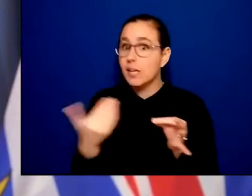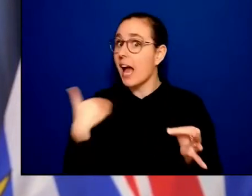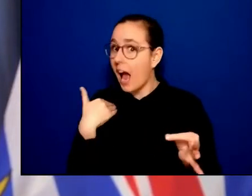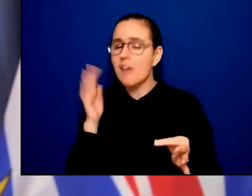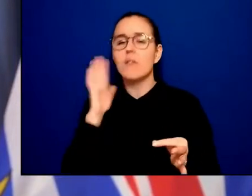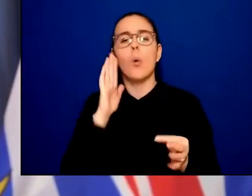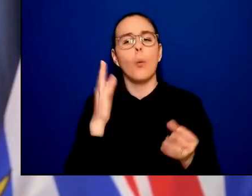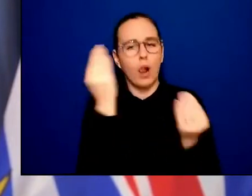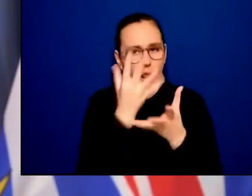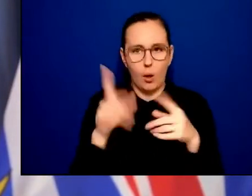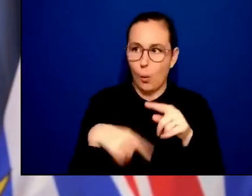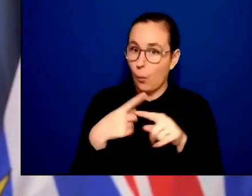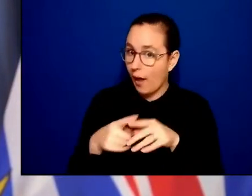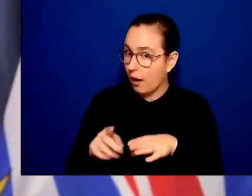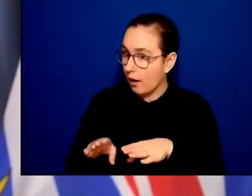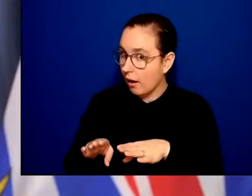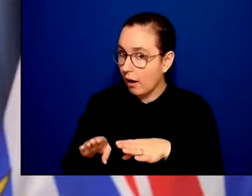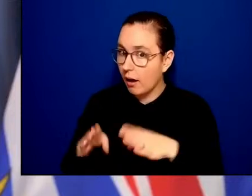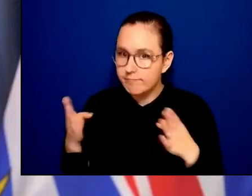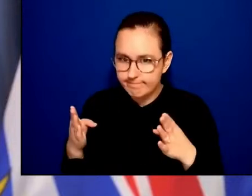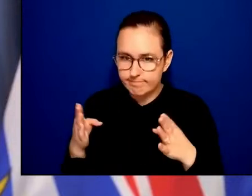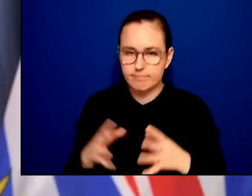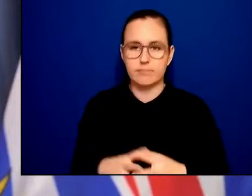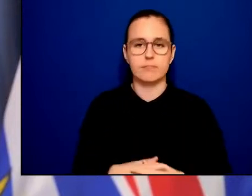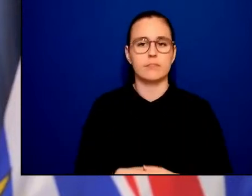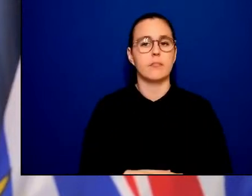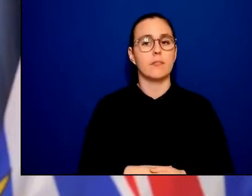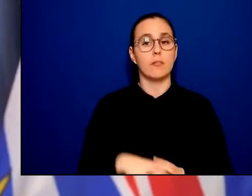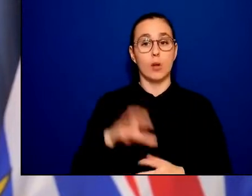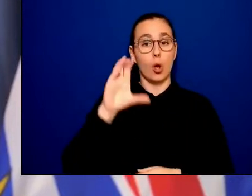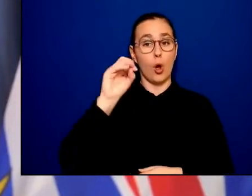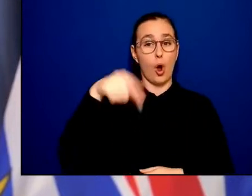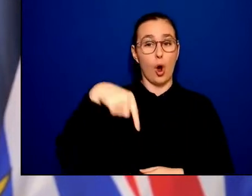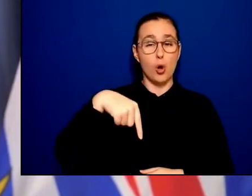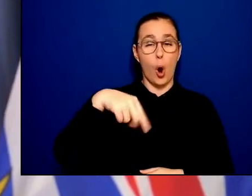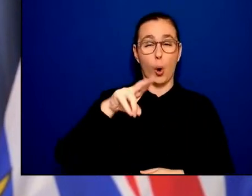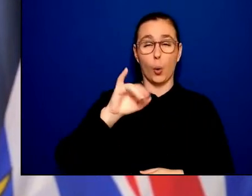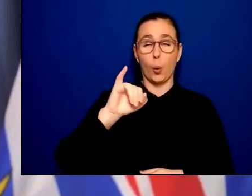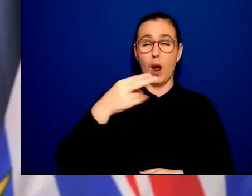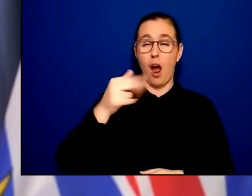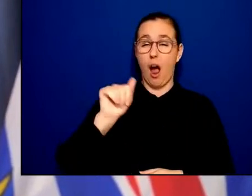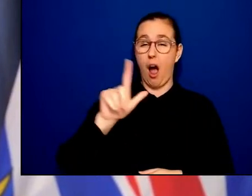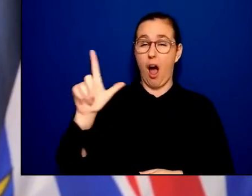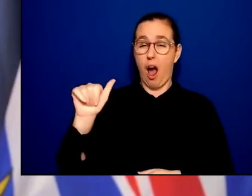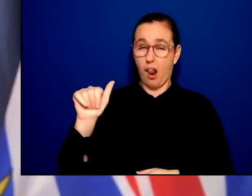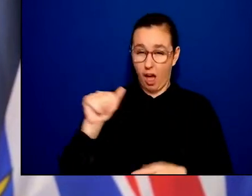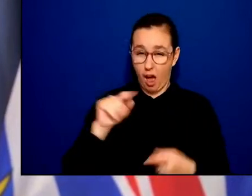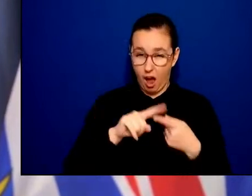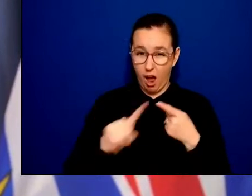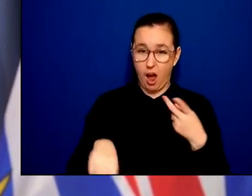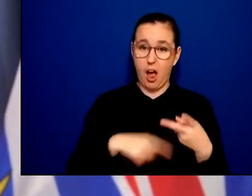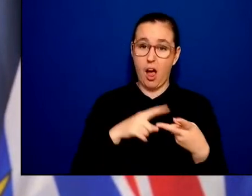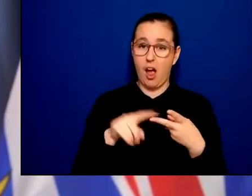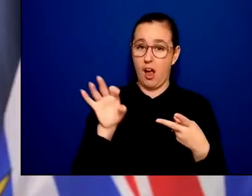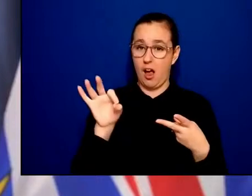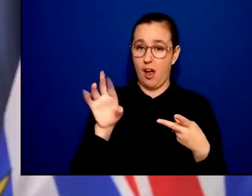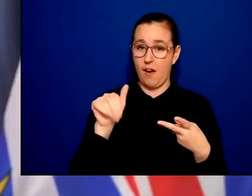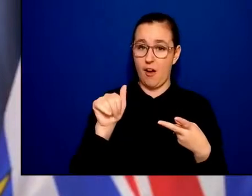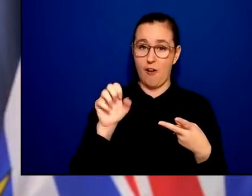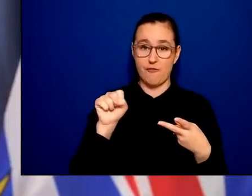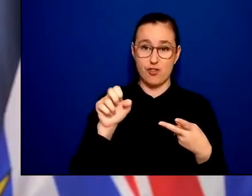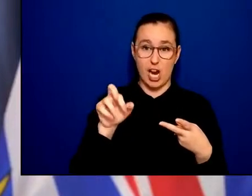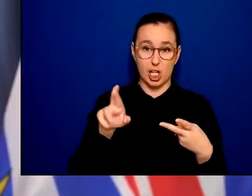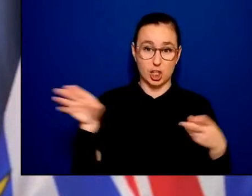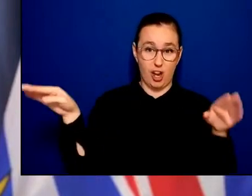reopened. Coquihalla, obviously, as I said, and the Fraser Canyon Highway are going to take a significant while longer, and we won't even have